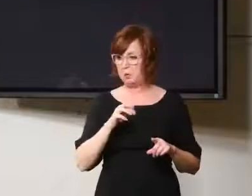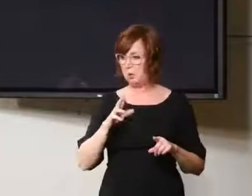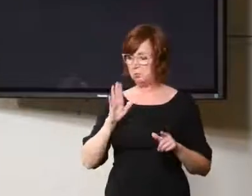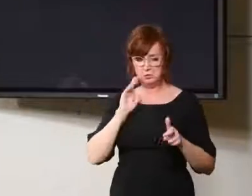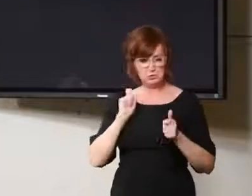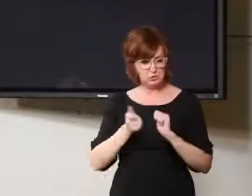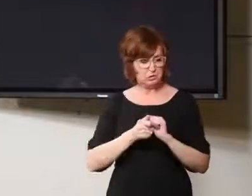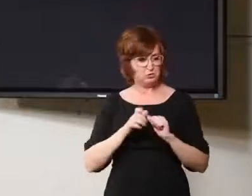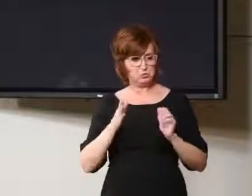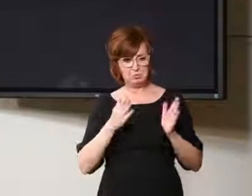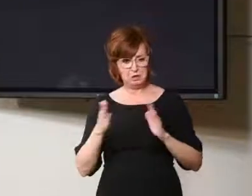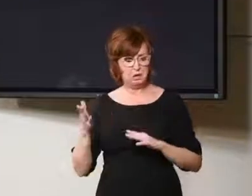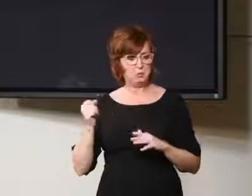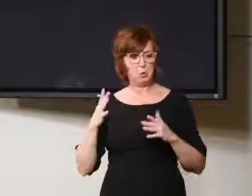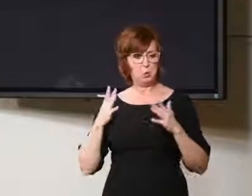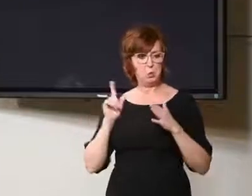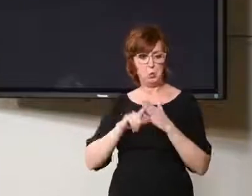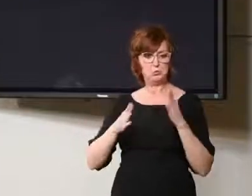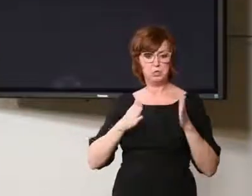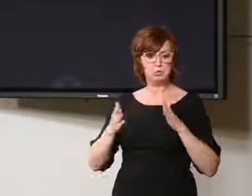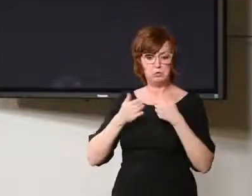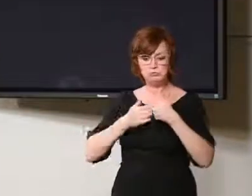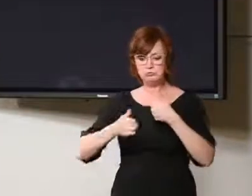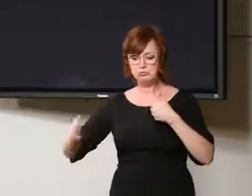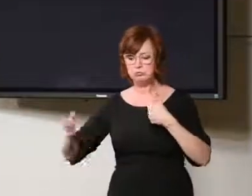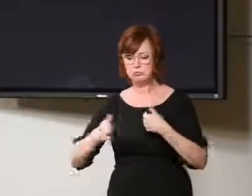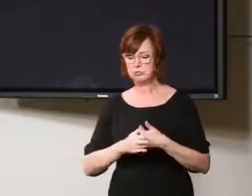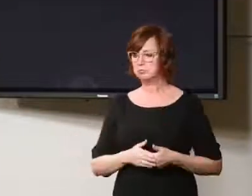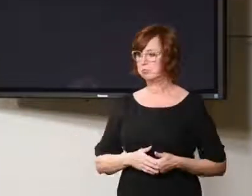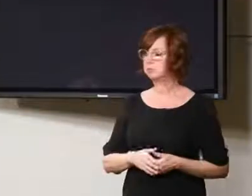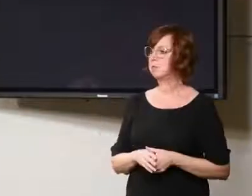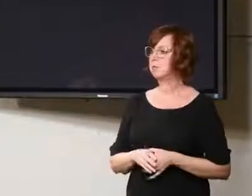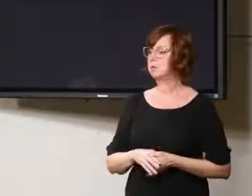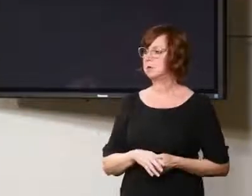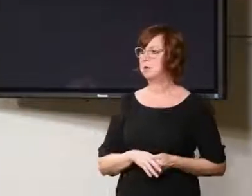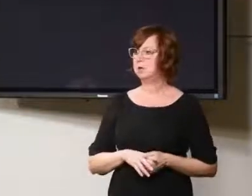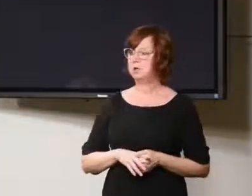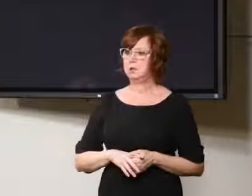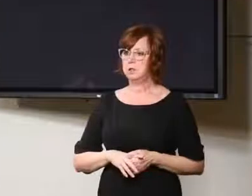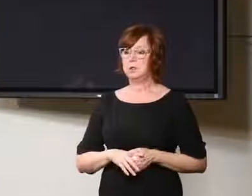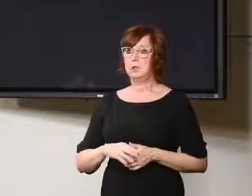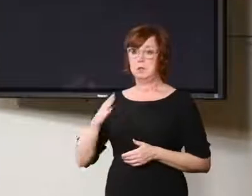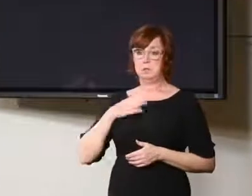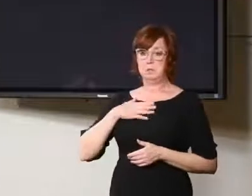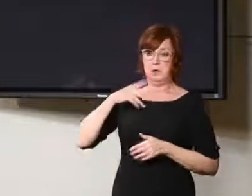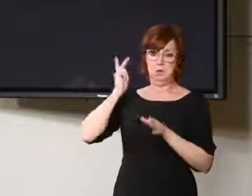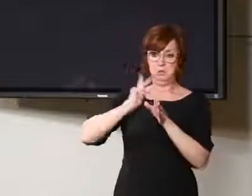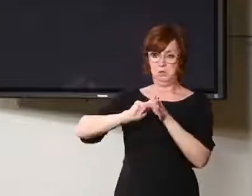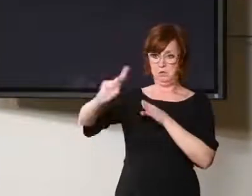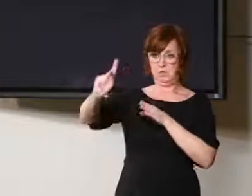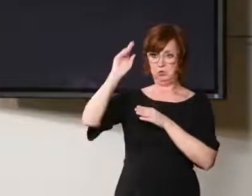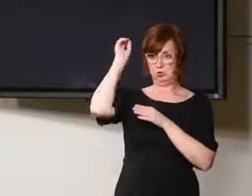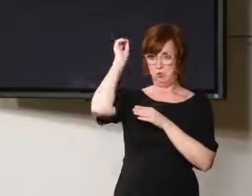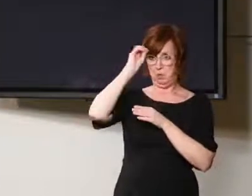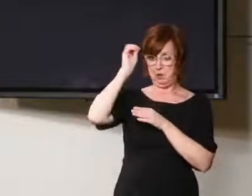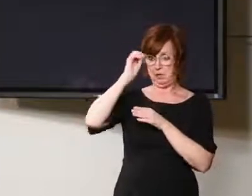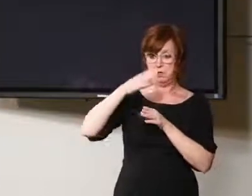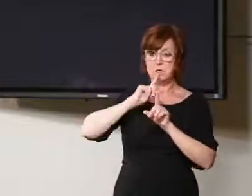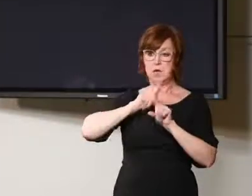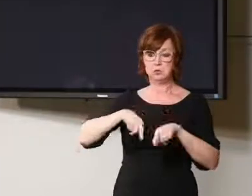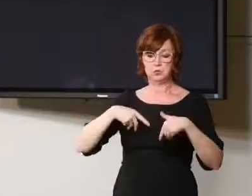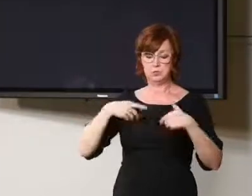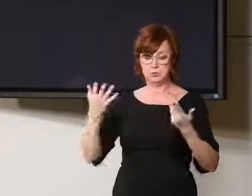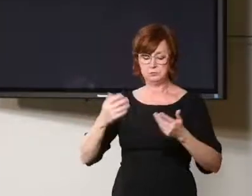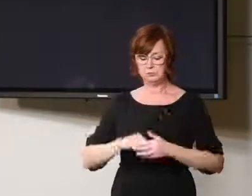location of each case? So this is what I'll say based on my professional opinion. And we already knew